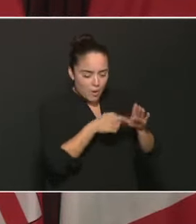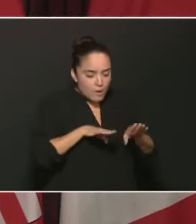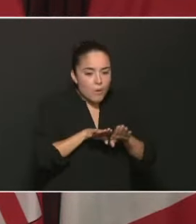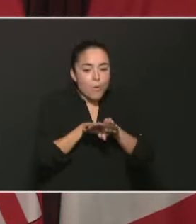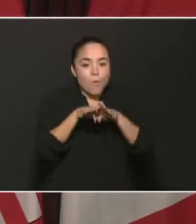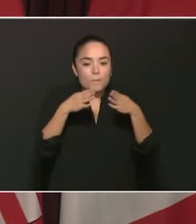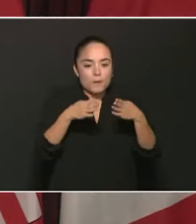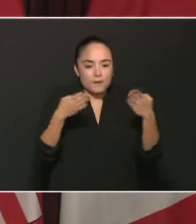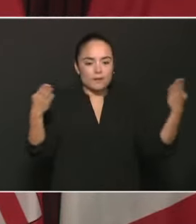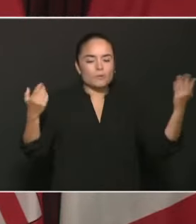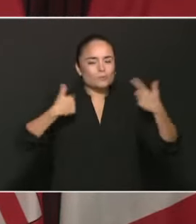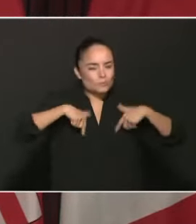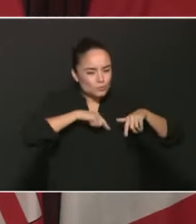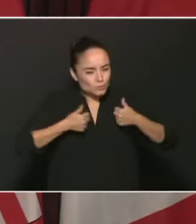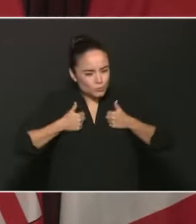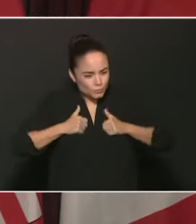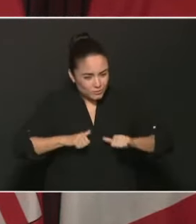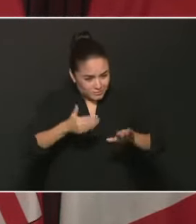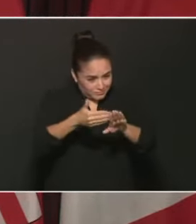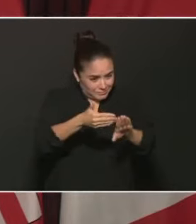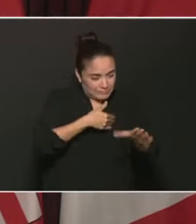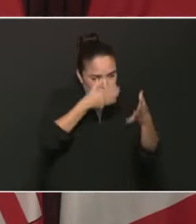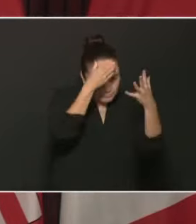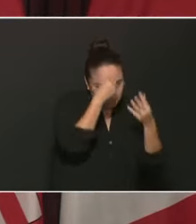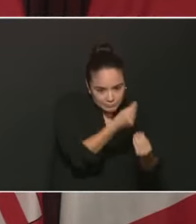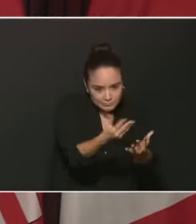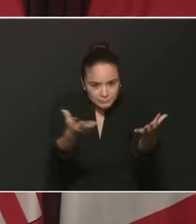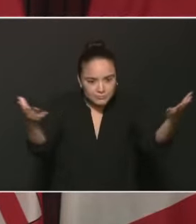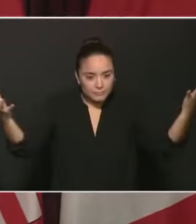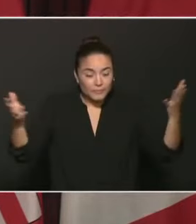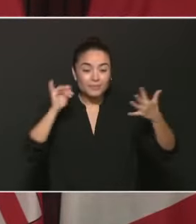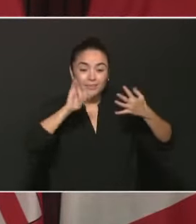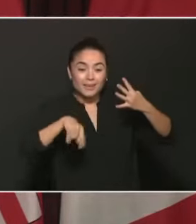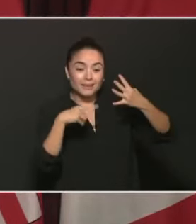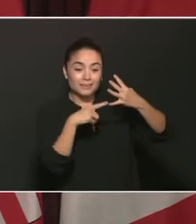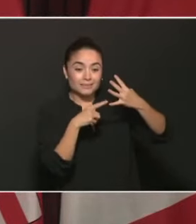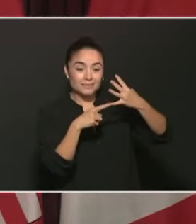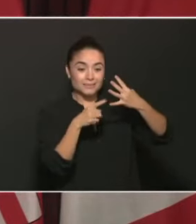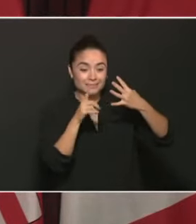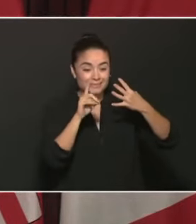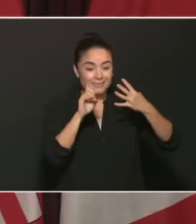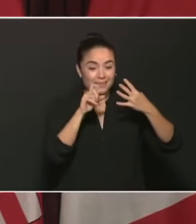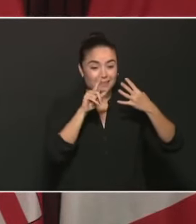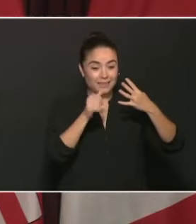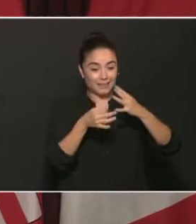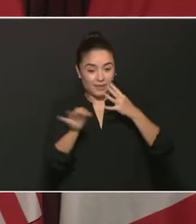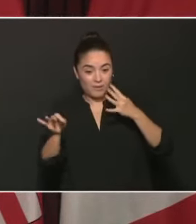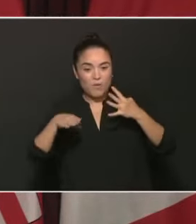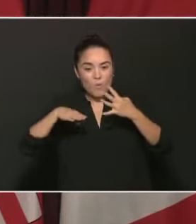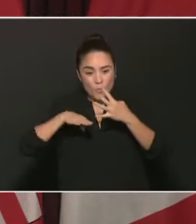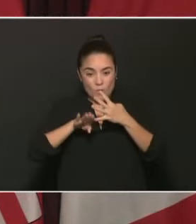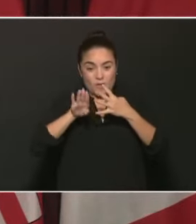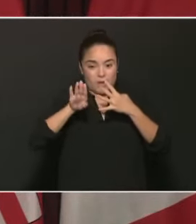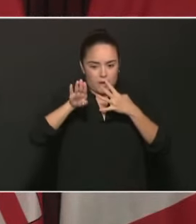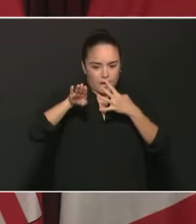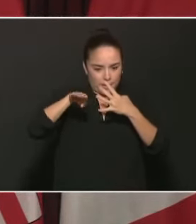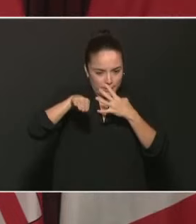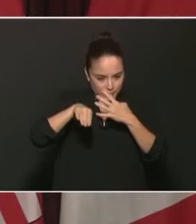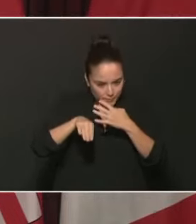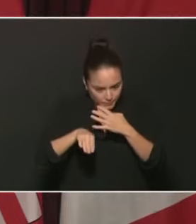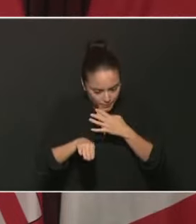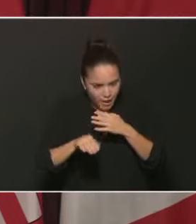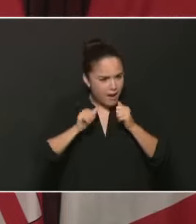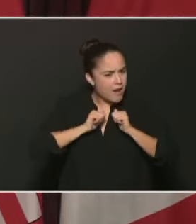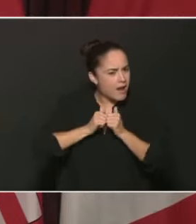wave and ensure our communities remain safe and remove measures in a slow manner that maintains our health,